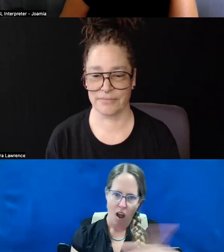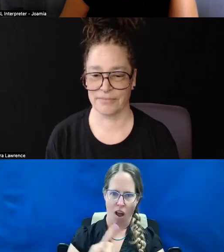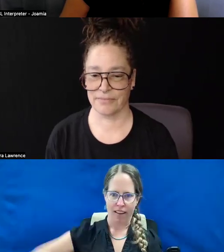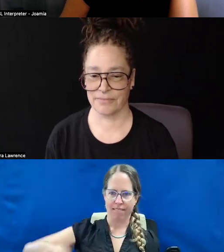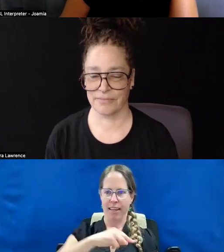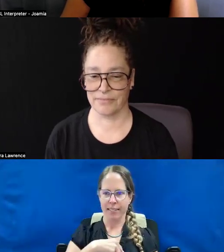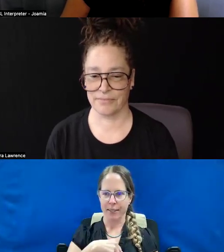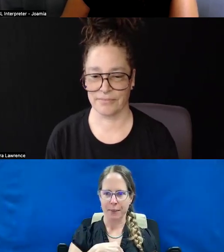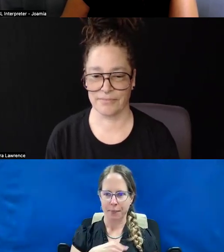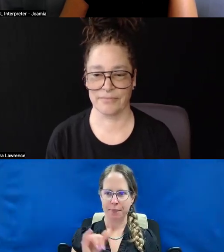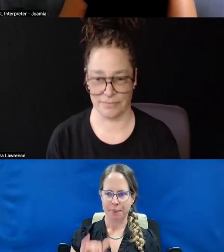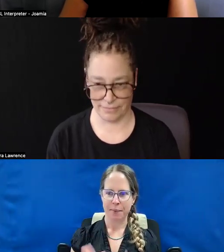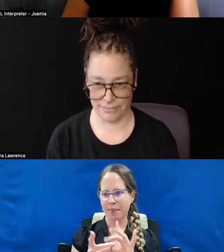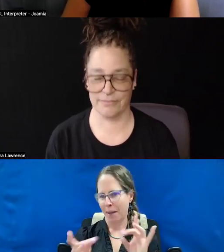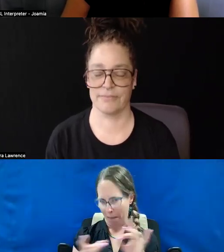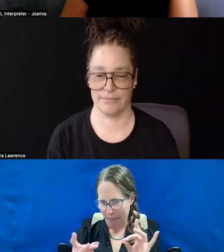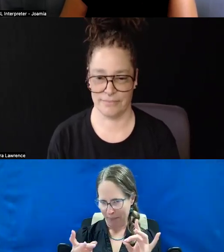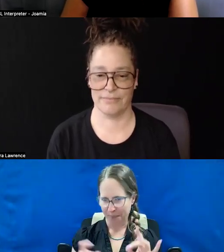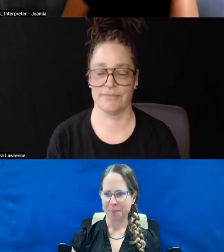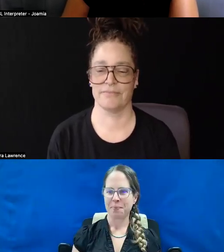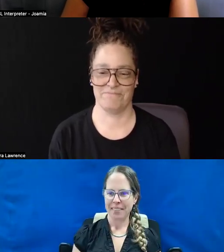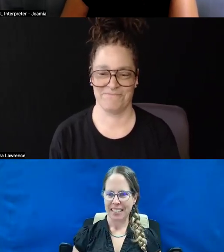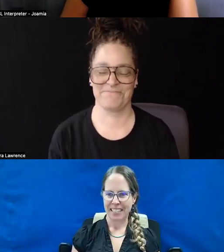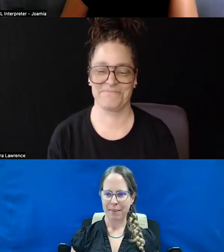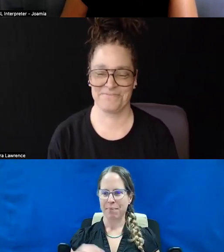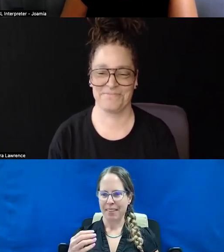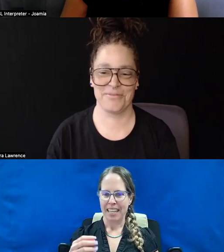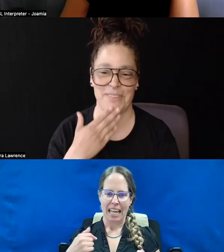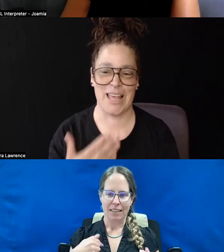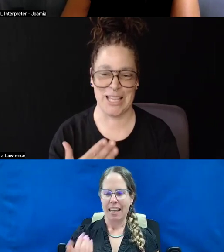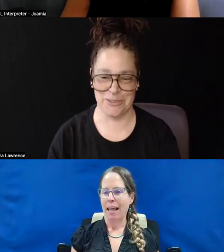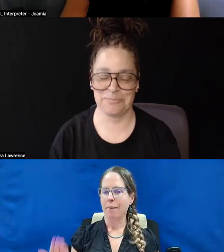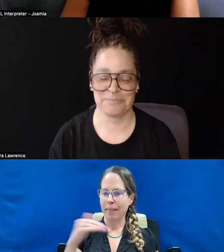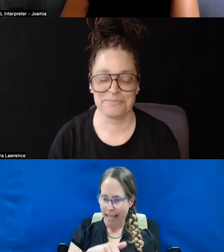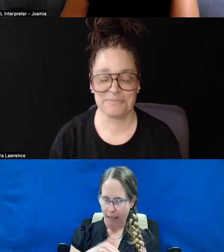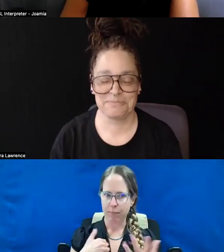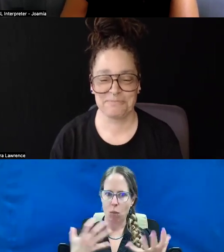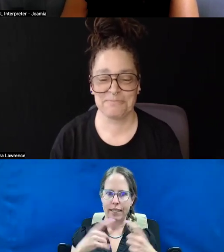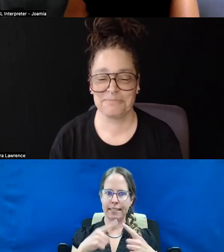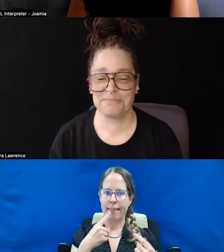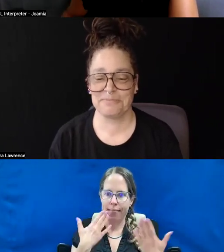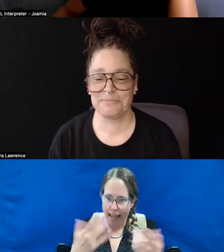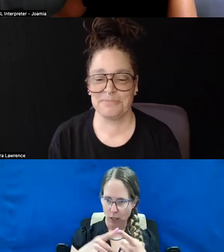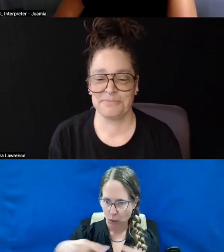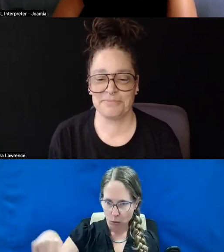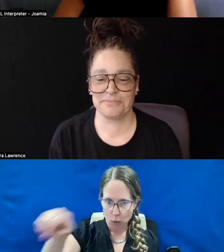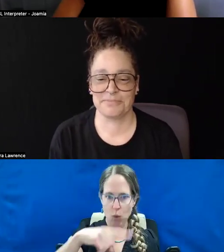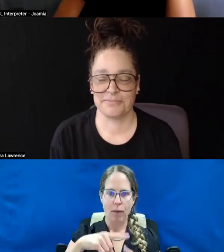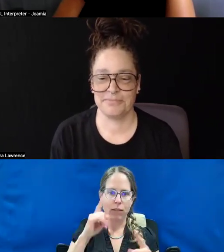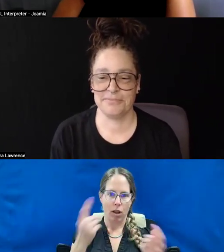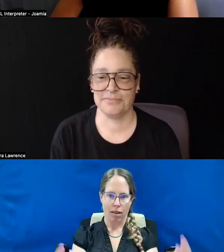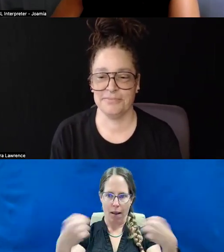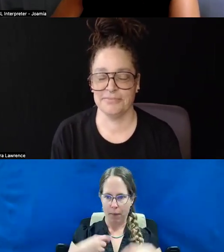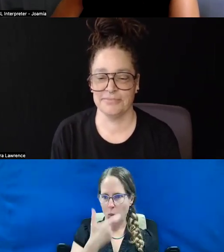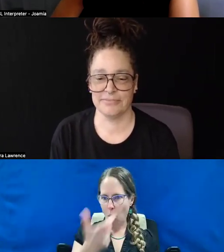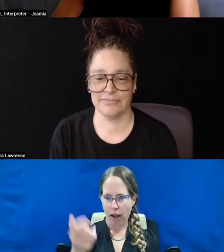and celebrating all of us. So that was a comment that was made. So again, I want to say thank